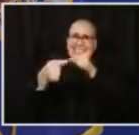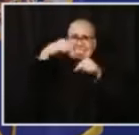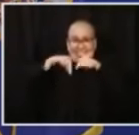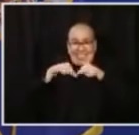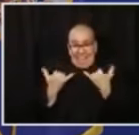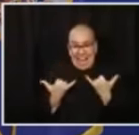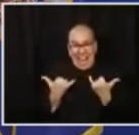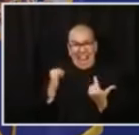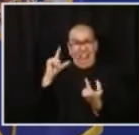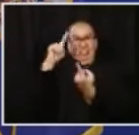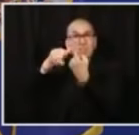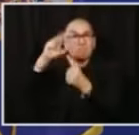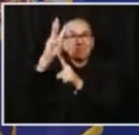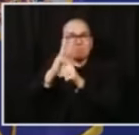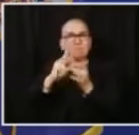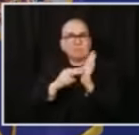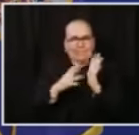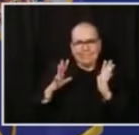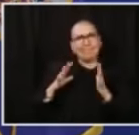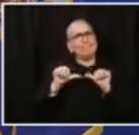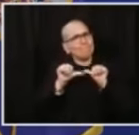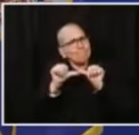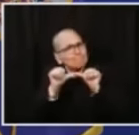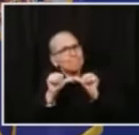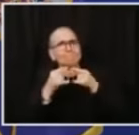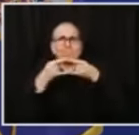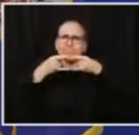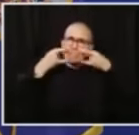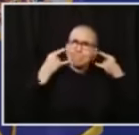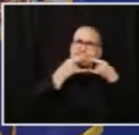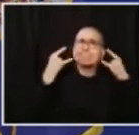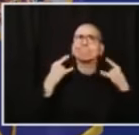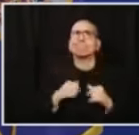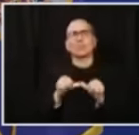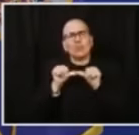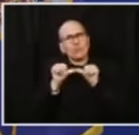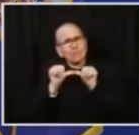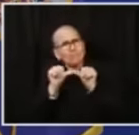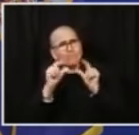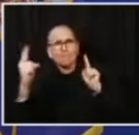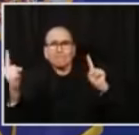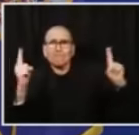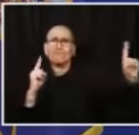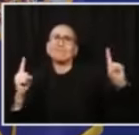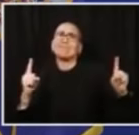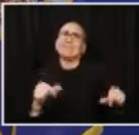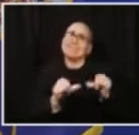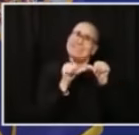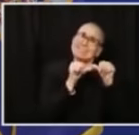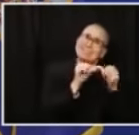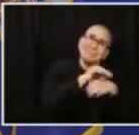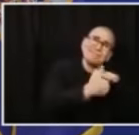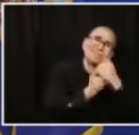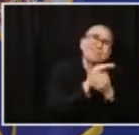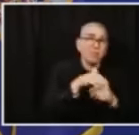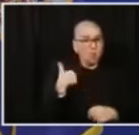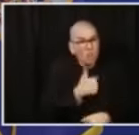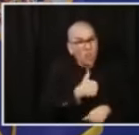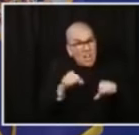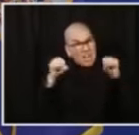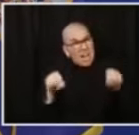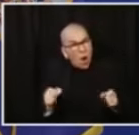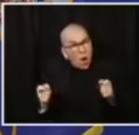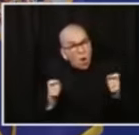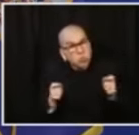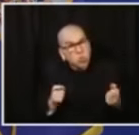health practices that we know work. As we've said over and over again, so much of this is in our own hands, that together we have got the power